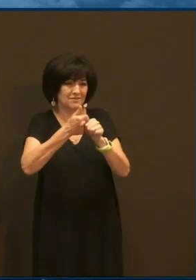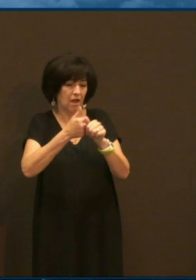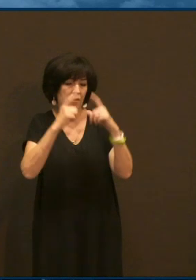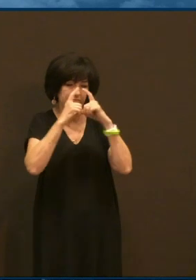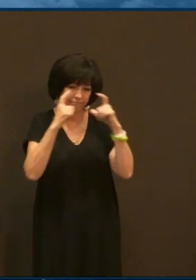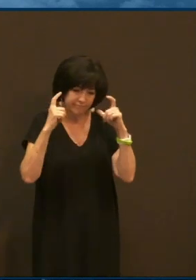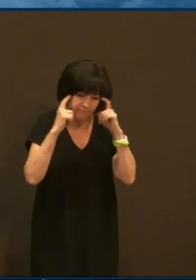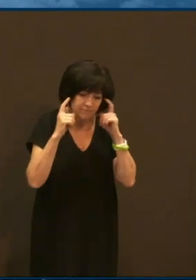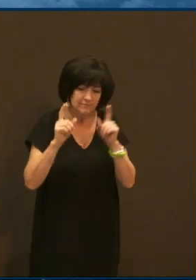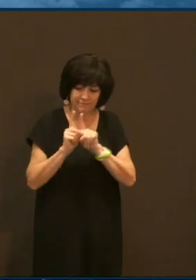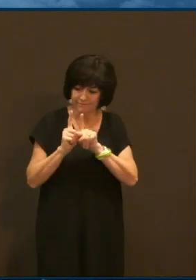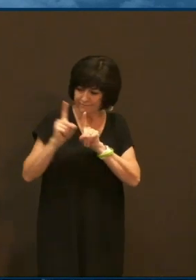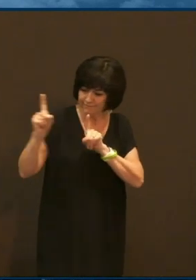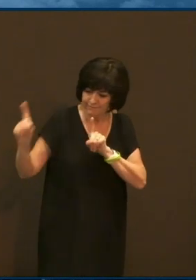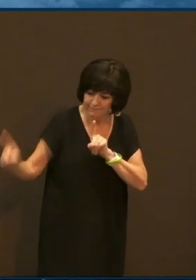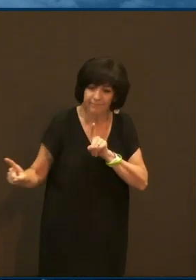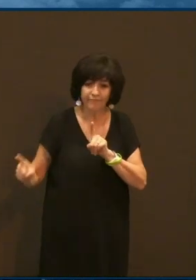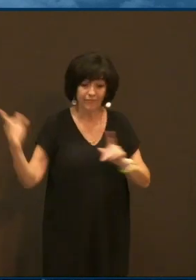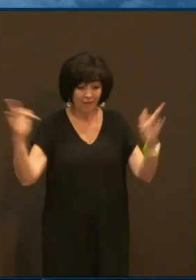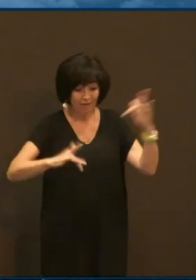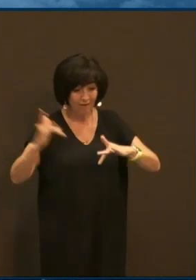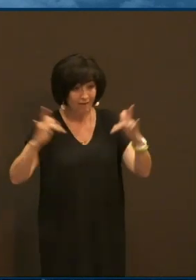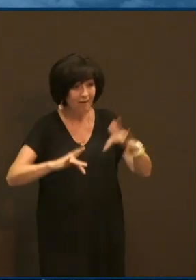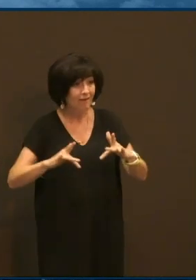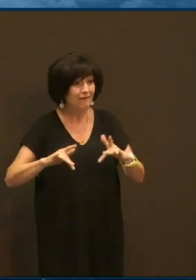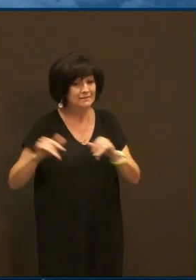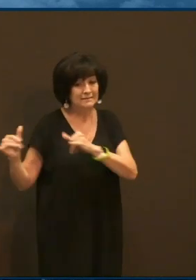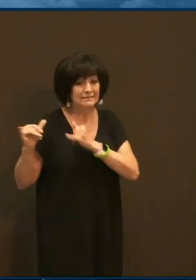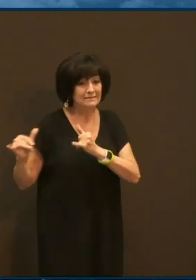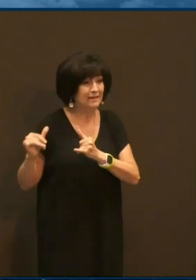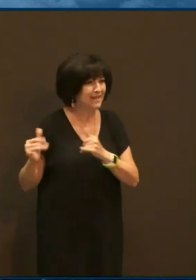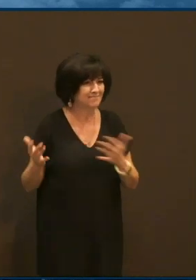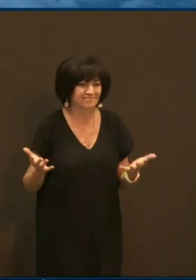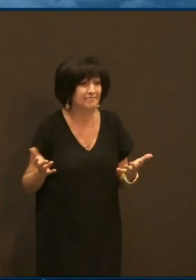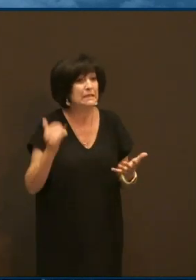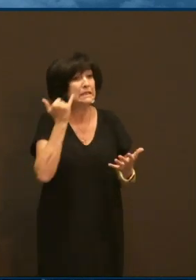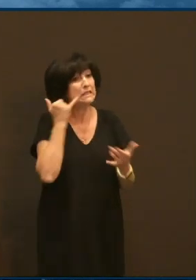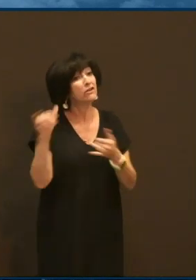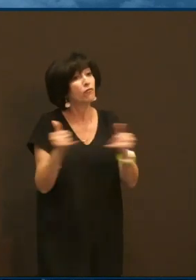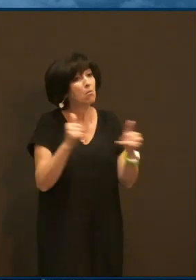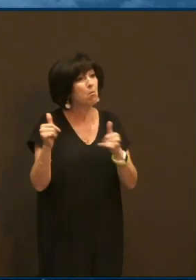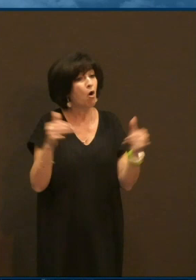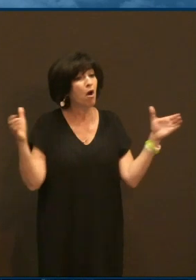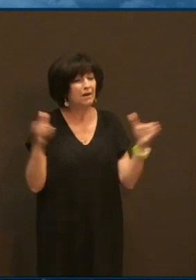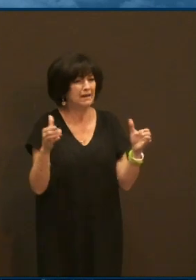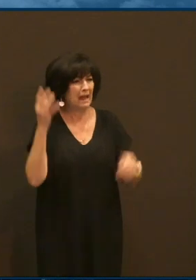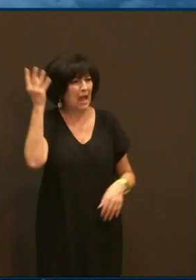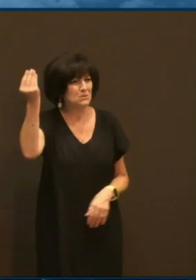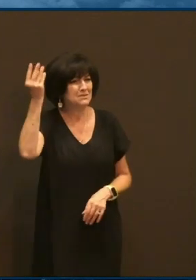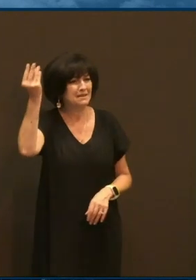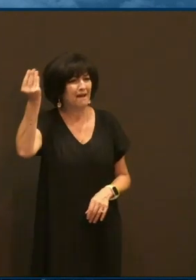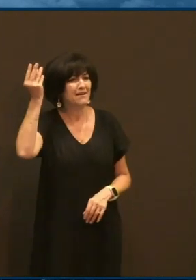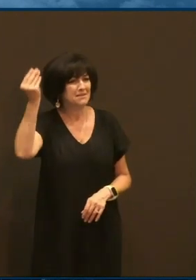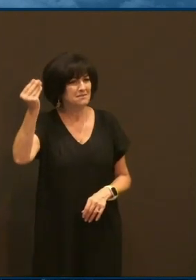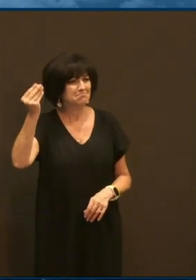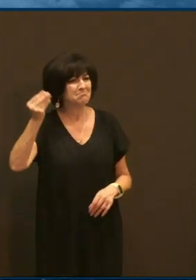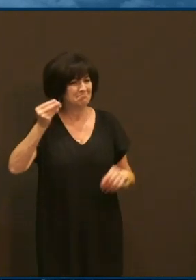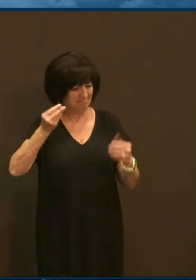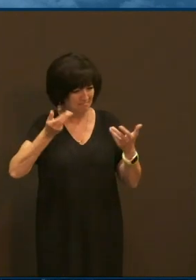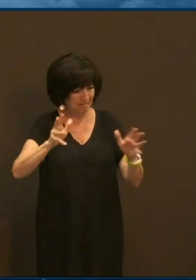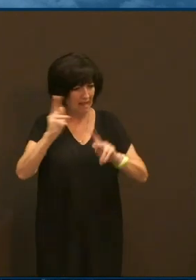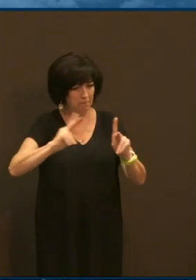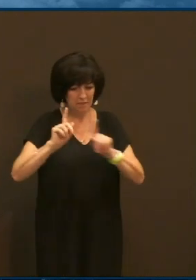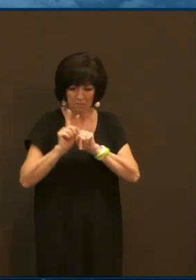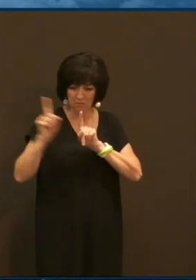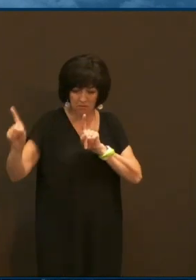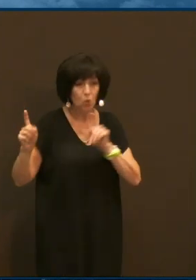social distancing, if there is a gathering, do it outside and do it just where people are distanced and